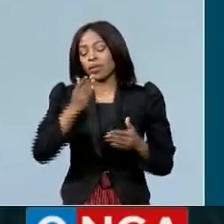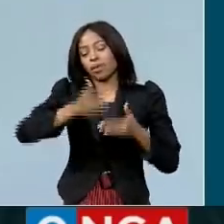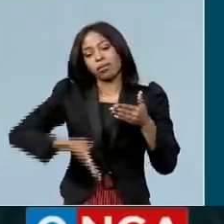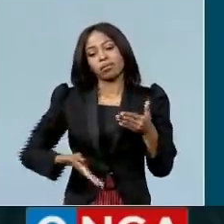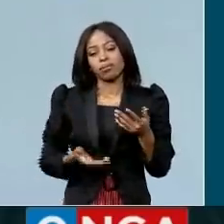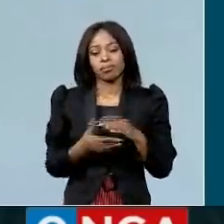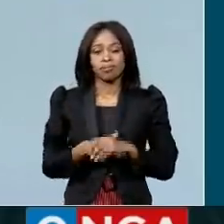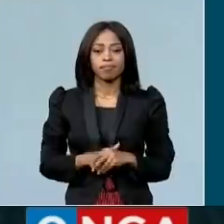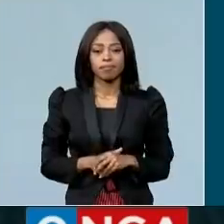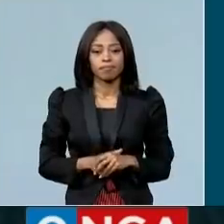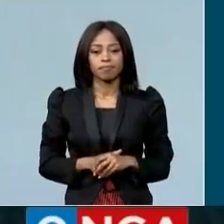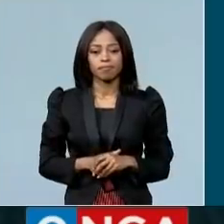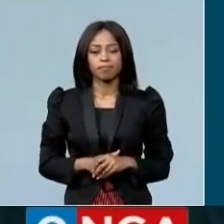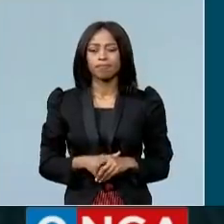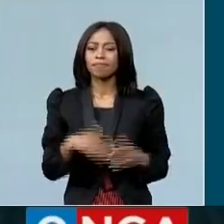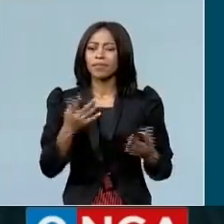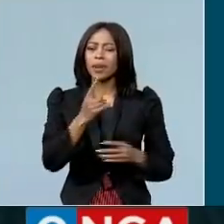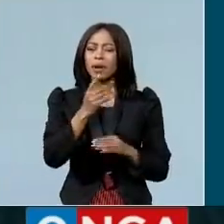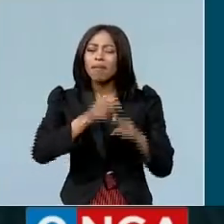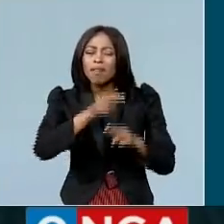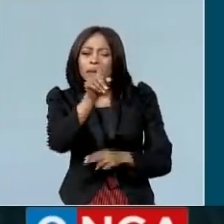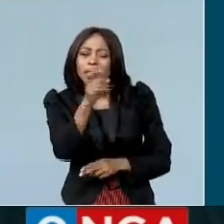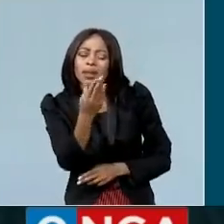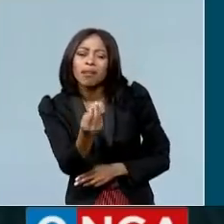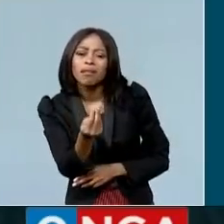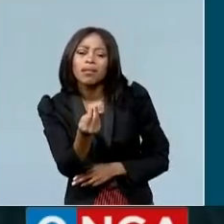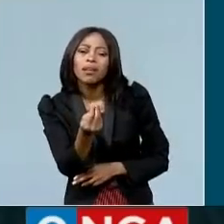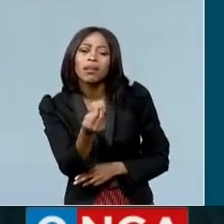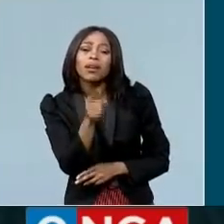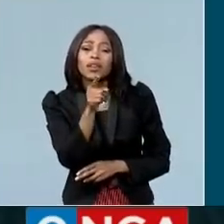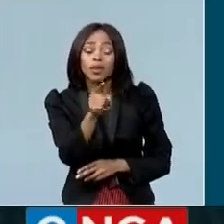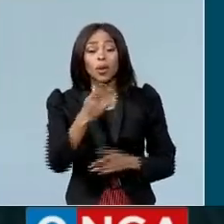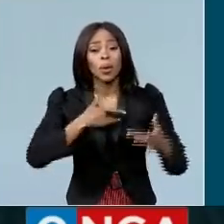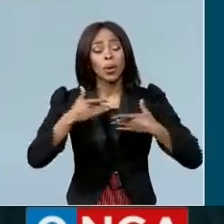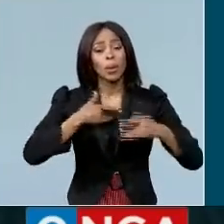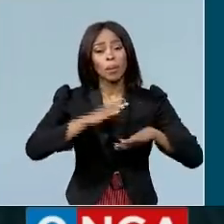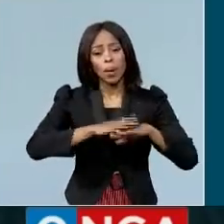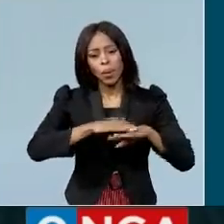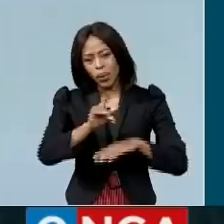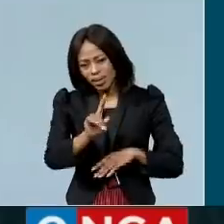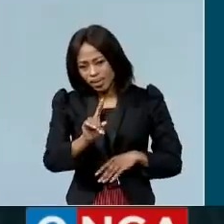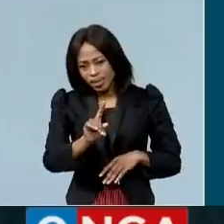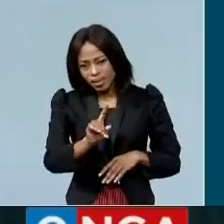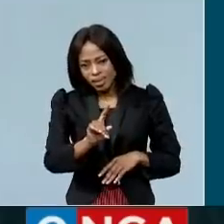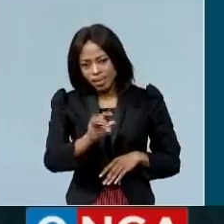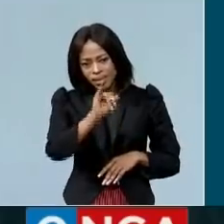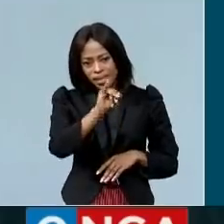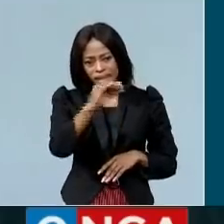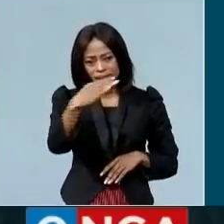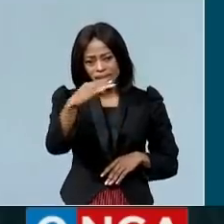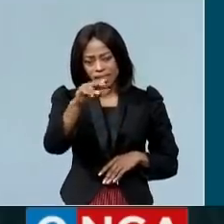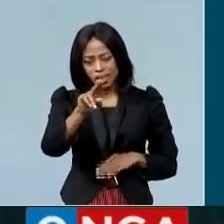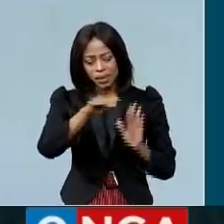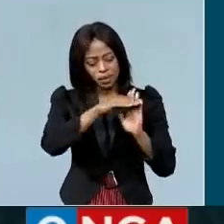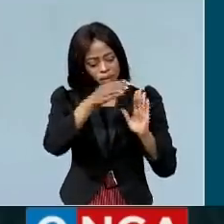It might well be wrong. Dr. Meyer-Rath, just one final question then. Your big concern then is ICU